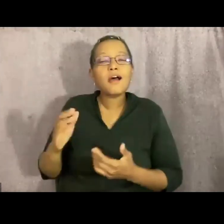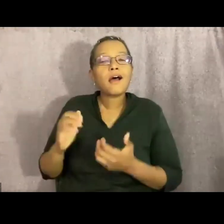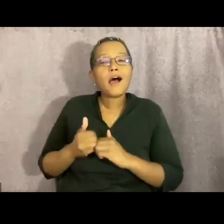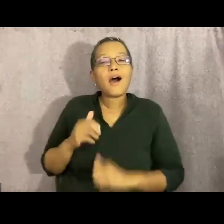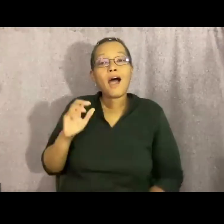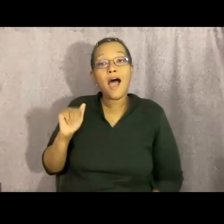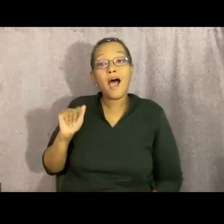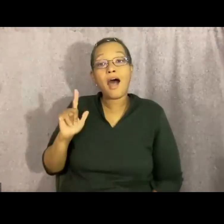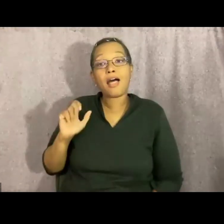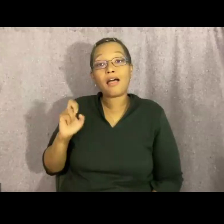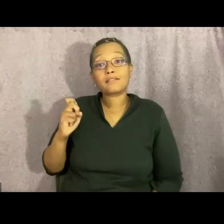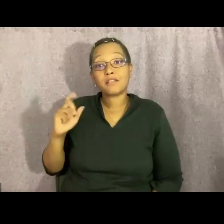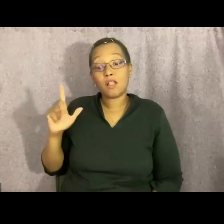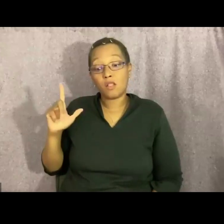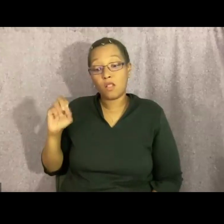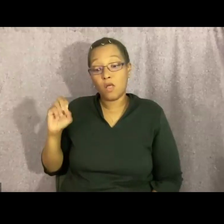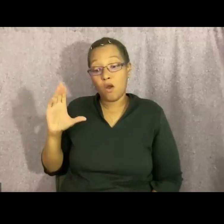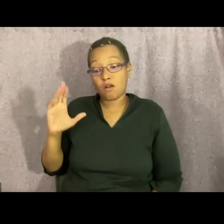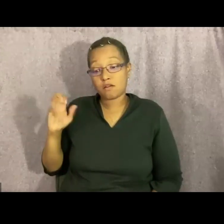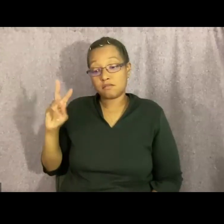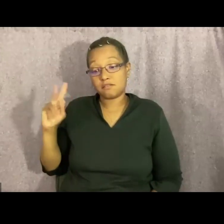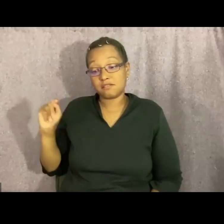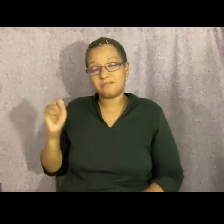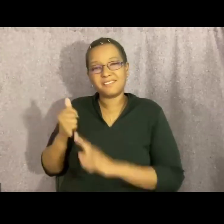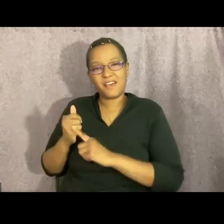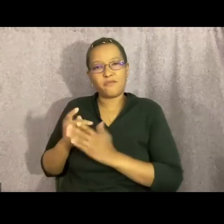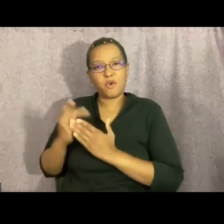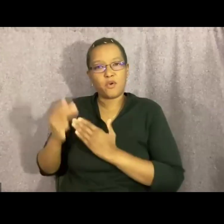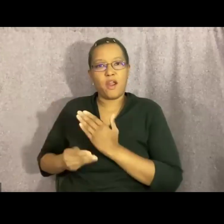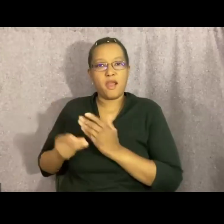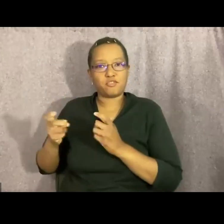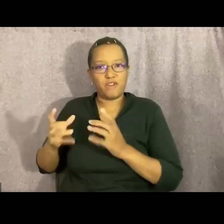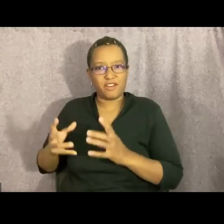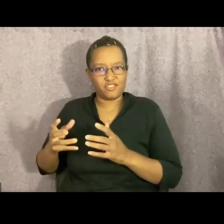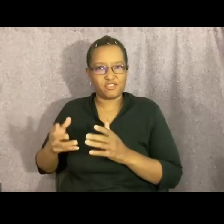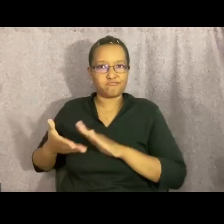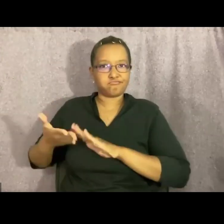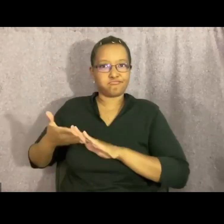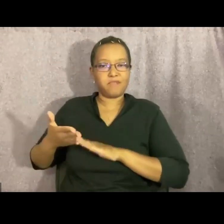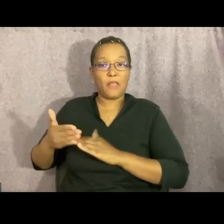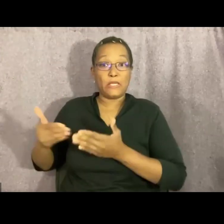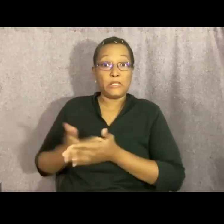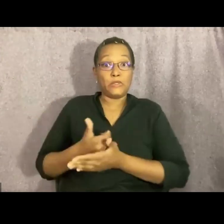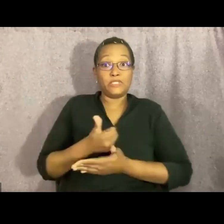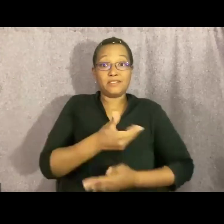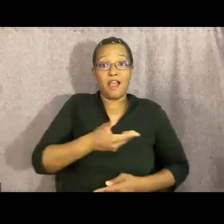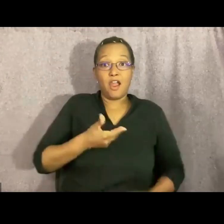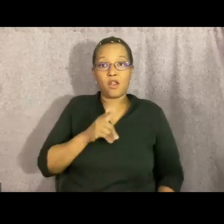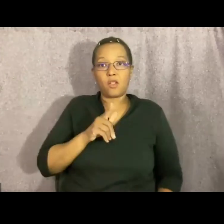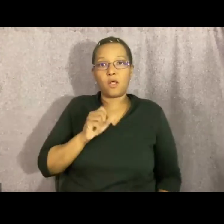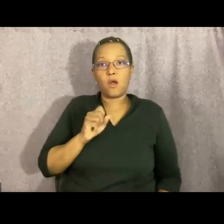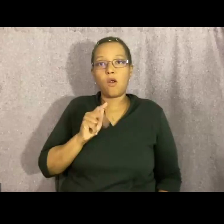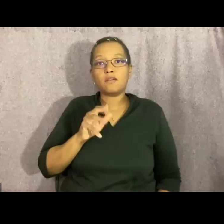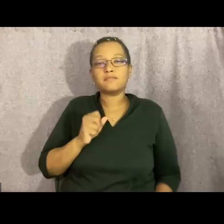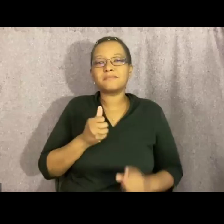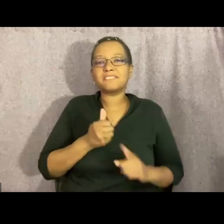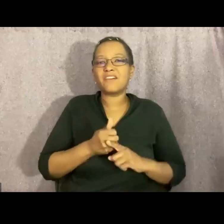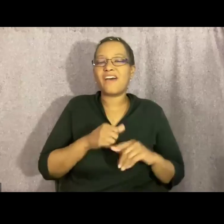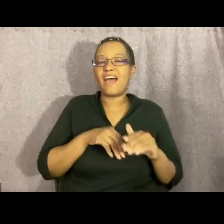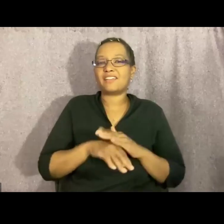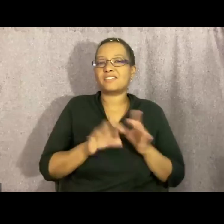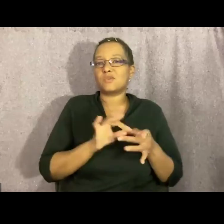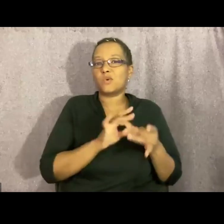Locust, the program director, and our newest hire, Lotus, who served as access coordinator for the